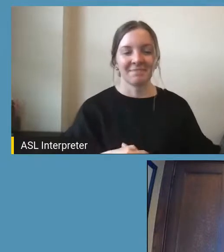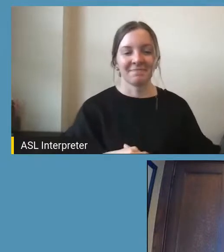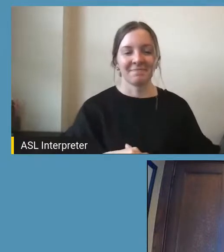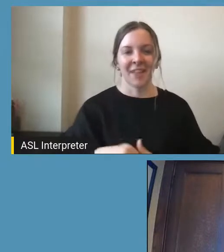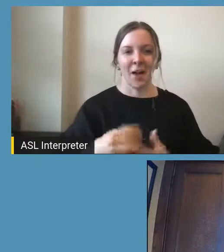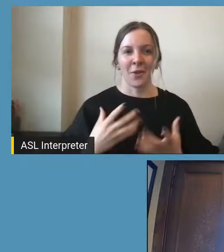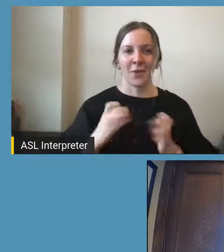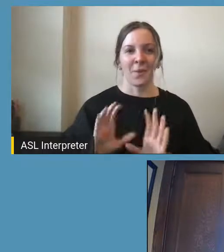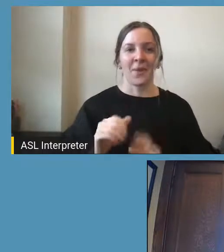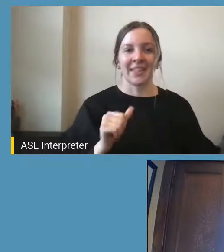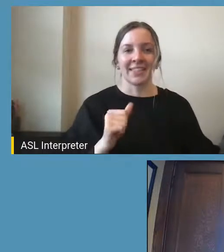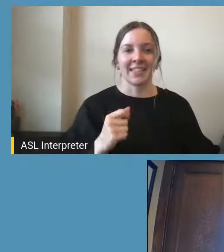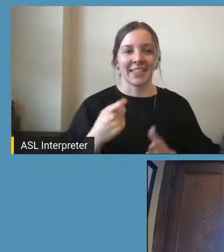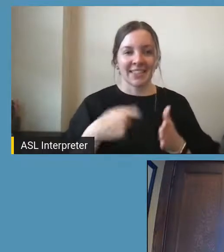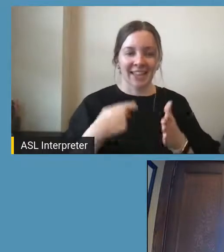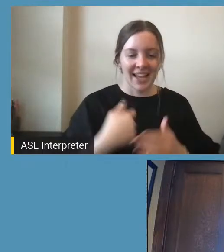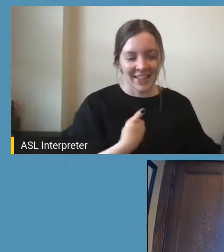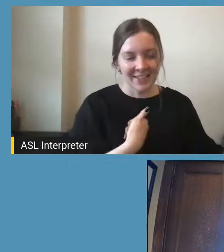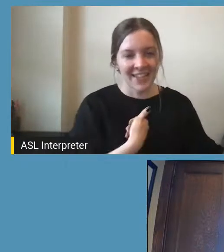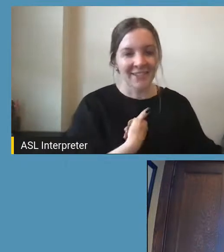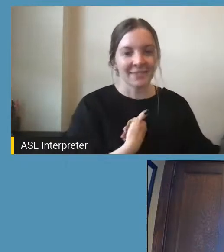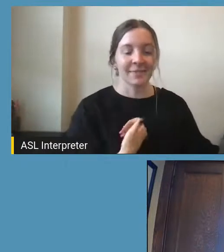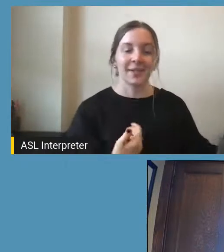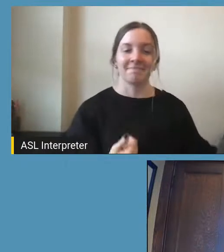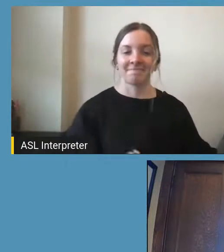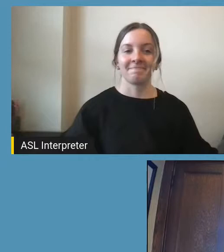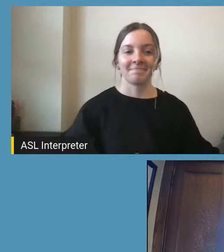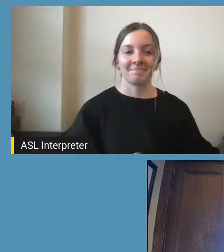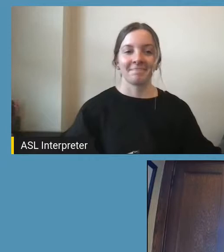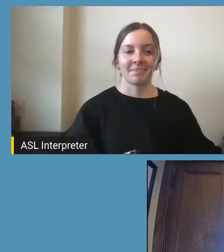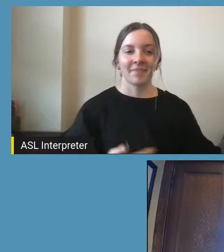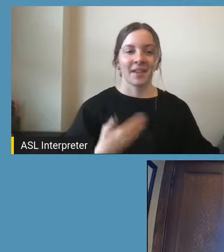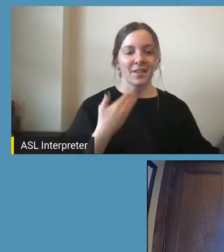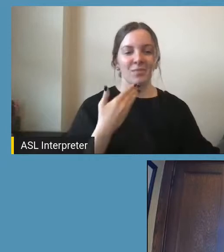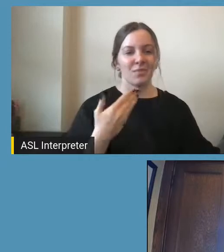But it's still great science.